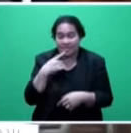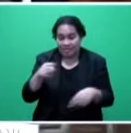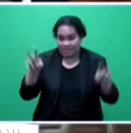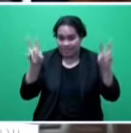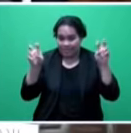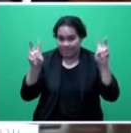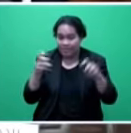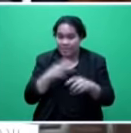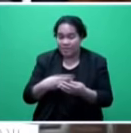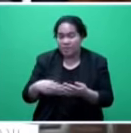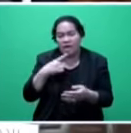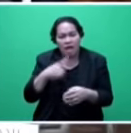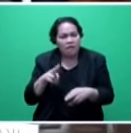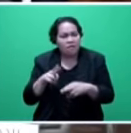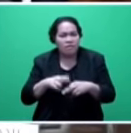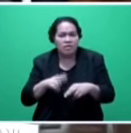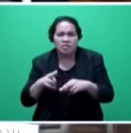quote, Fiji's overly